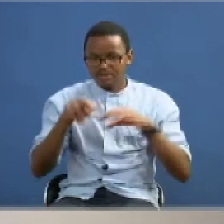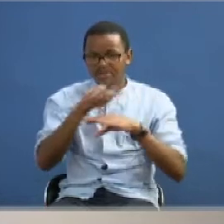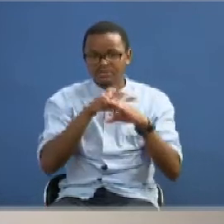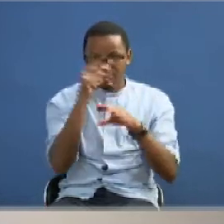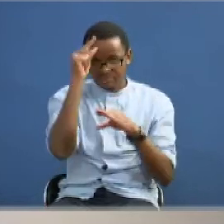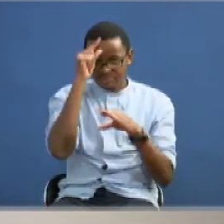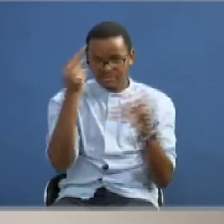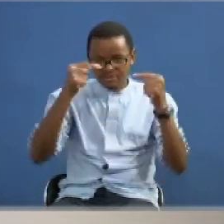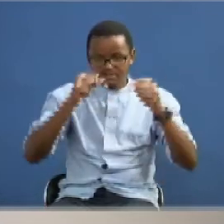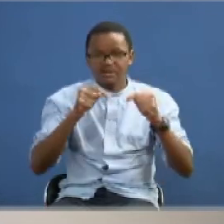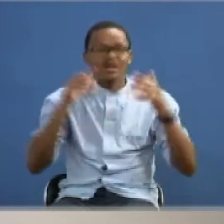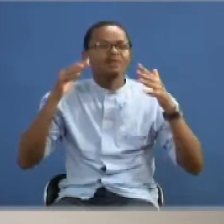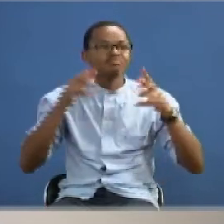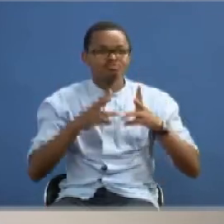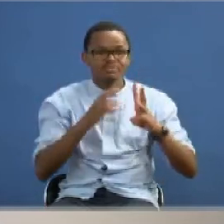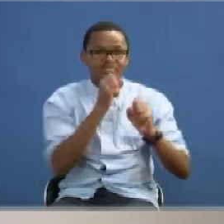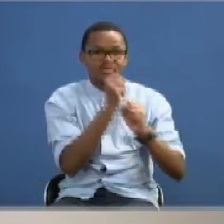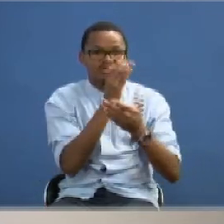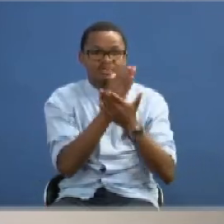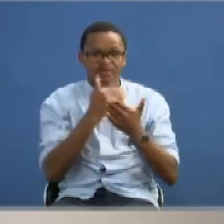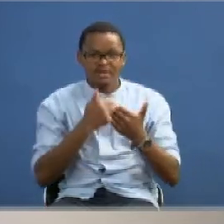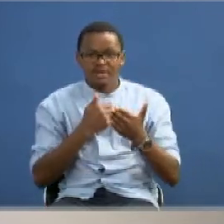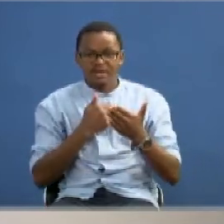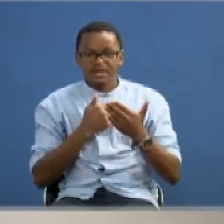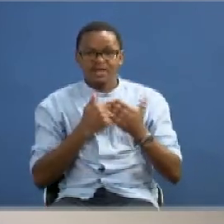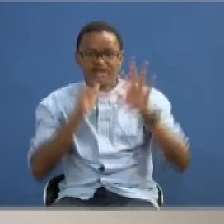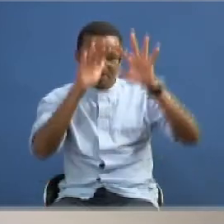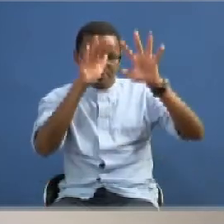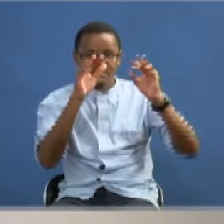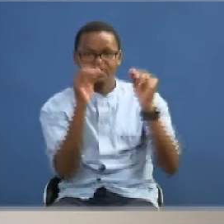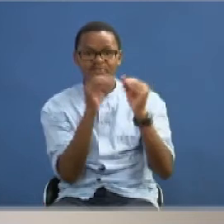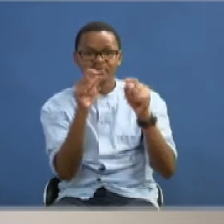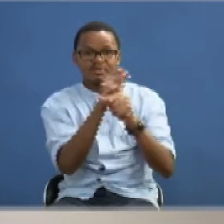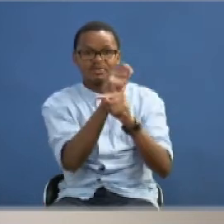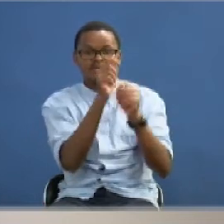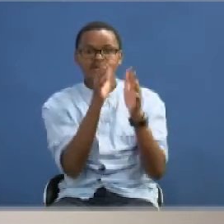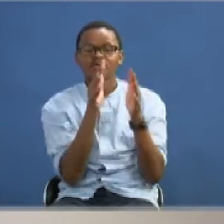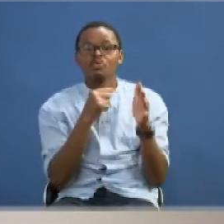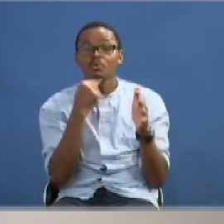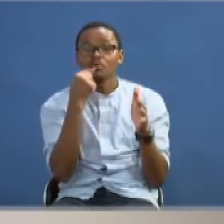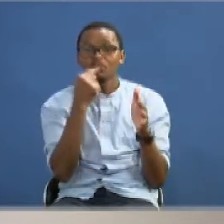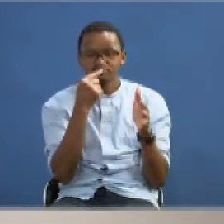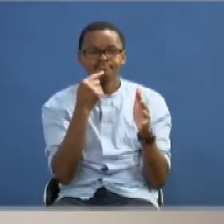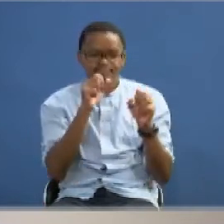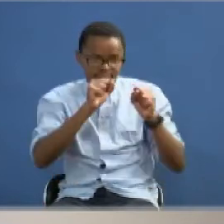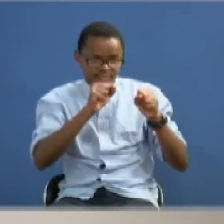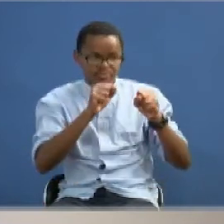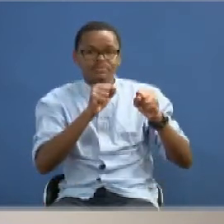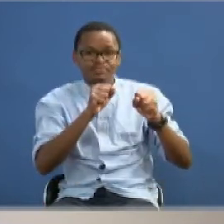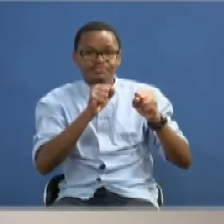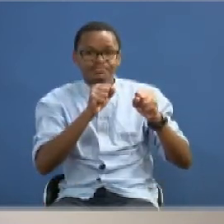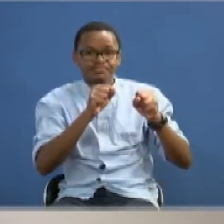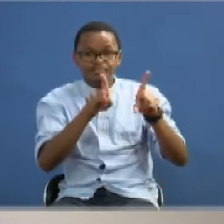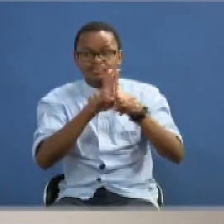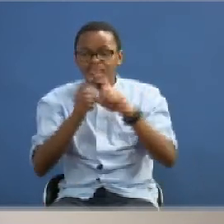national government came in a big way to ensure that we have some critical number of trainers who can be able to.